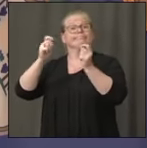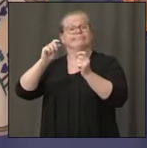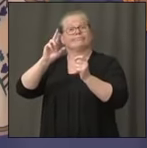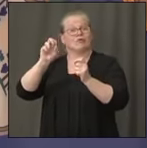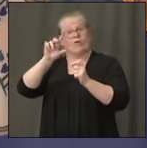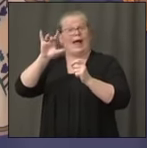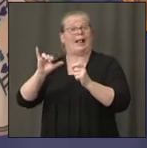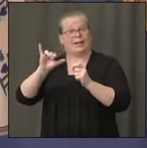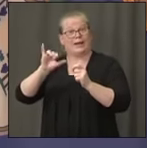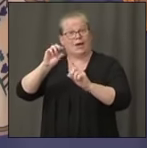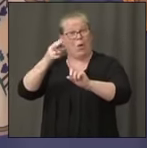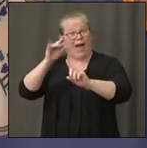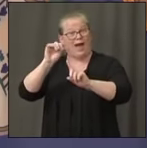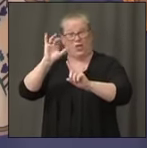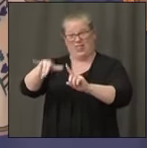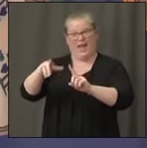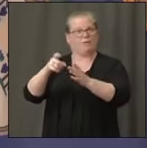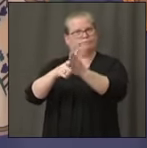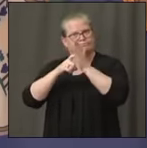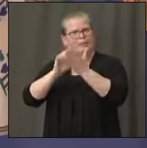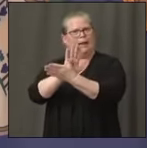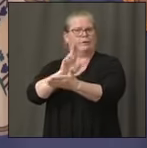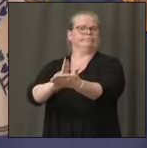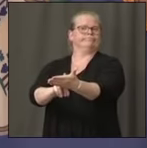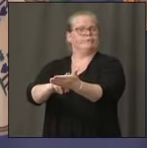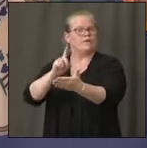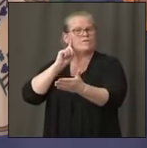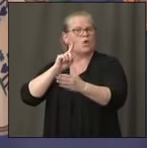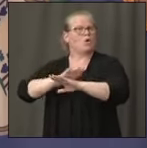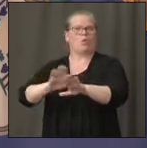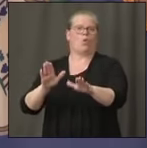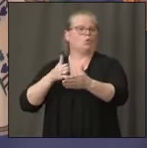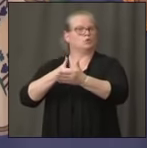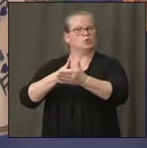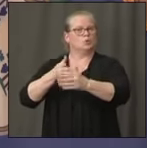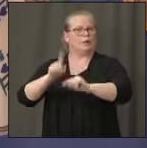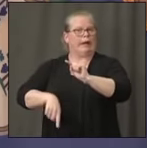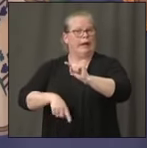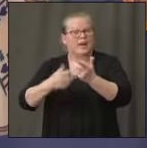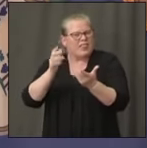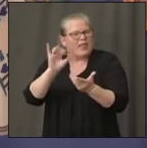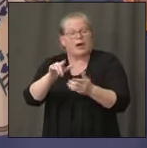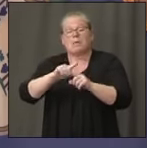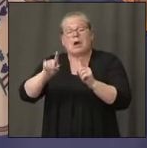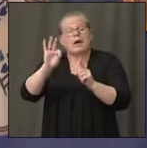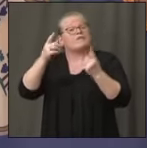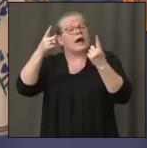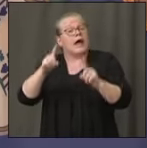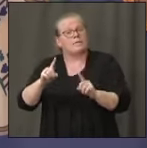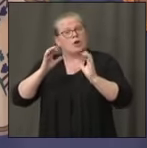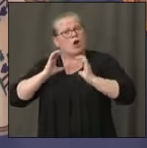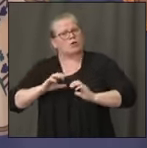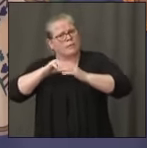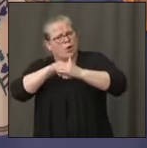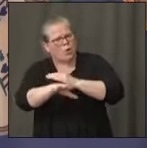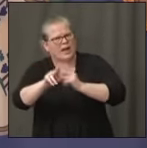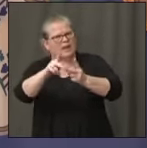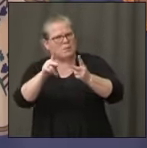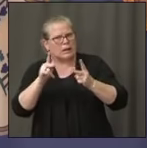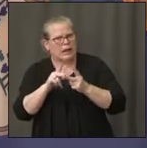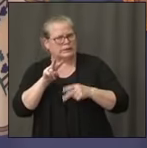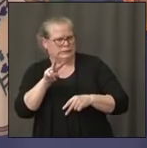came up with a clear set of protocols, if any employee, any customer feels uncomfortable, doesn't think they're being followed, there's a 2-1